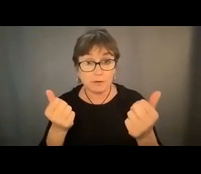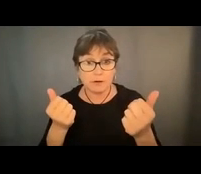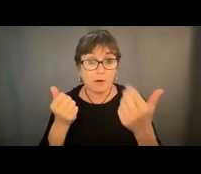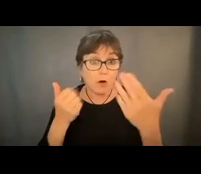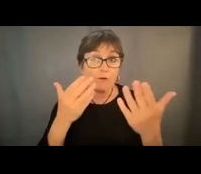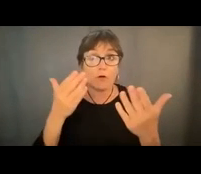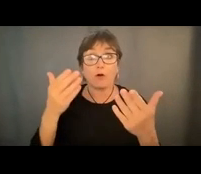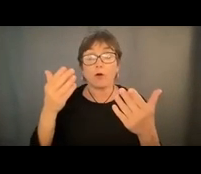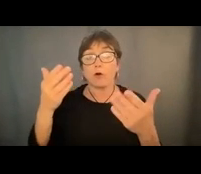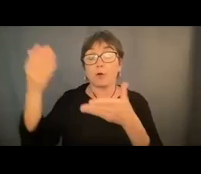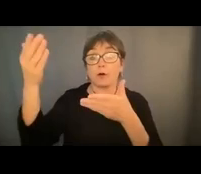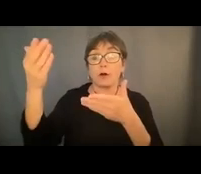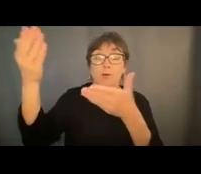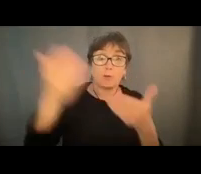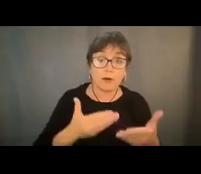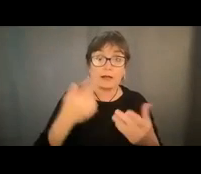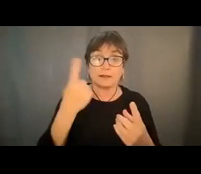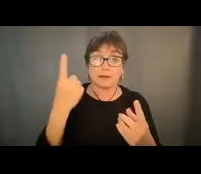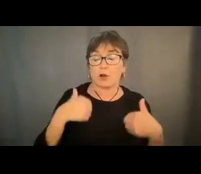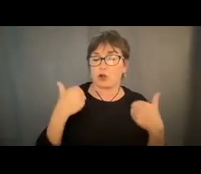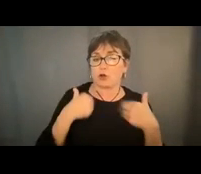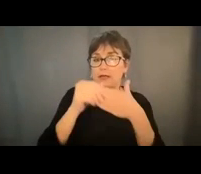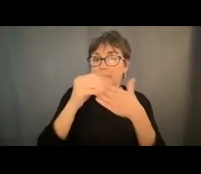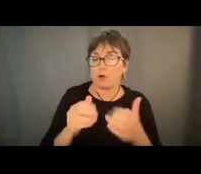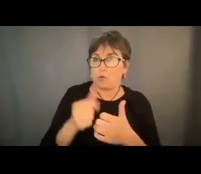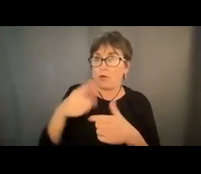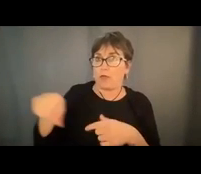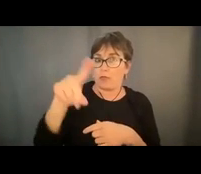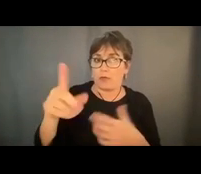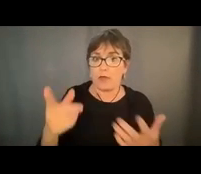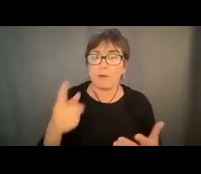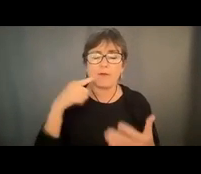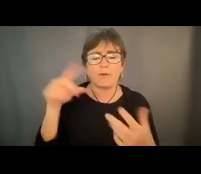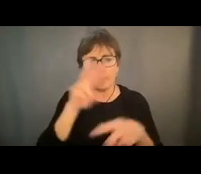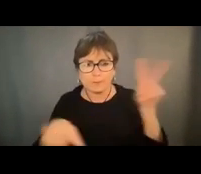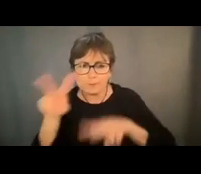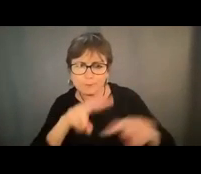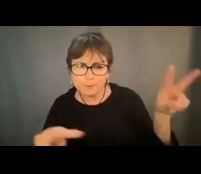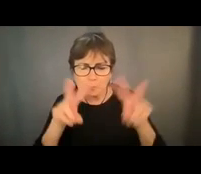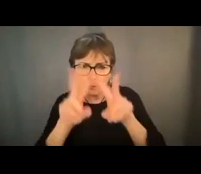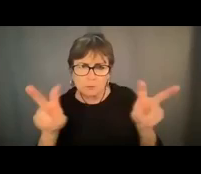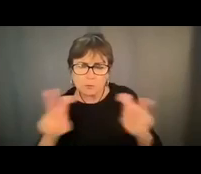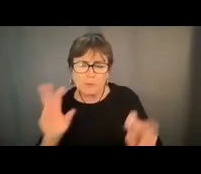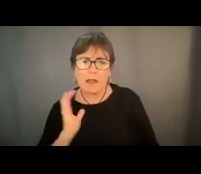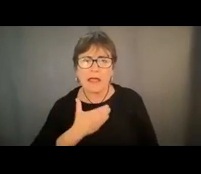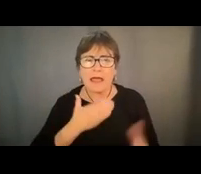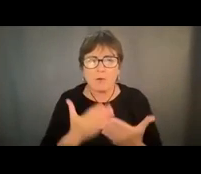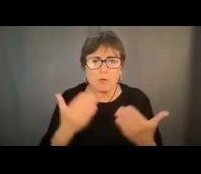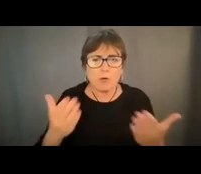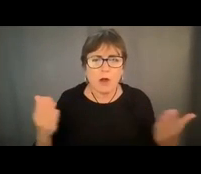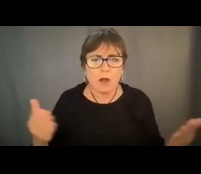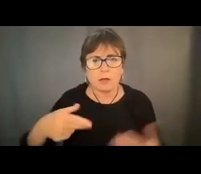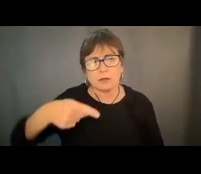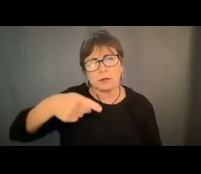represent their region, for them to guide our products, to review our products, to make sure that we are in touch